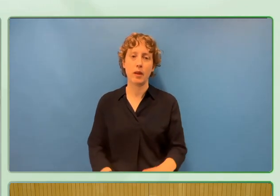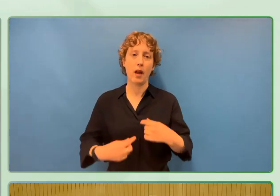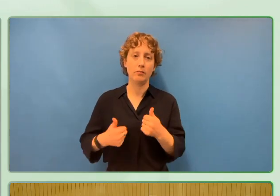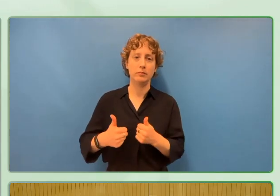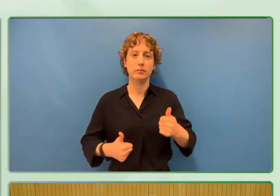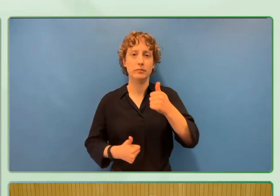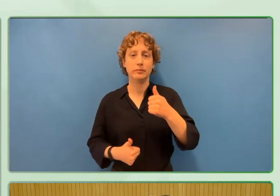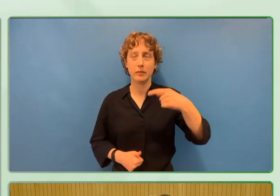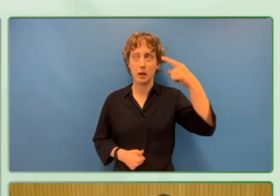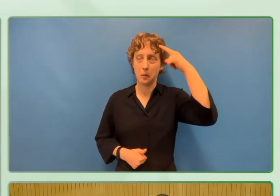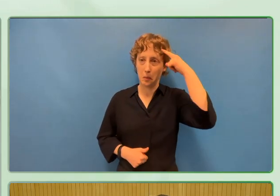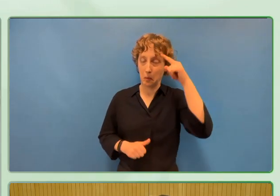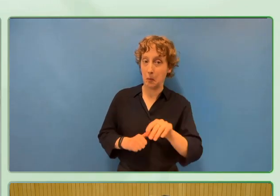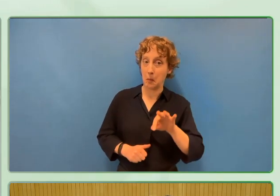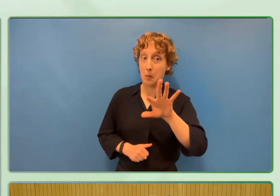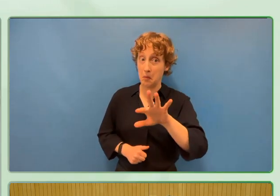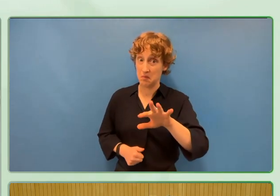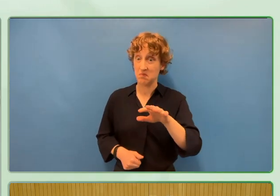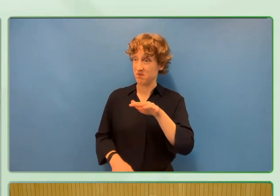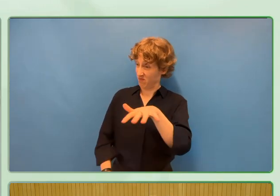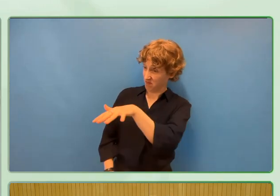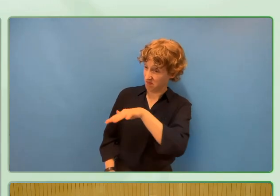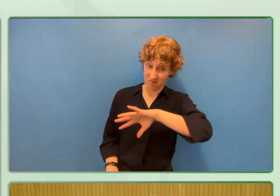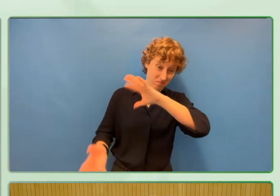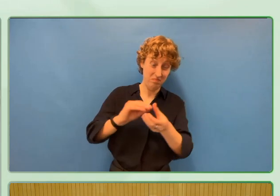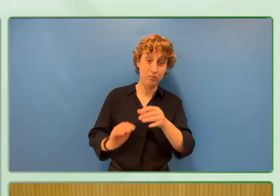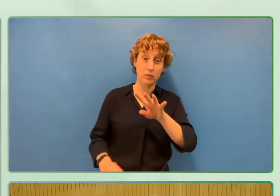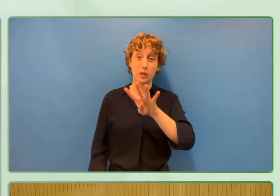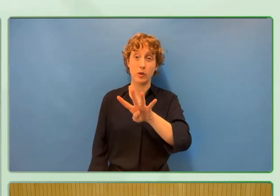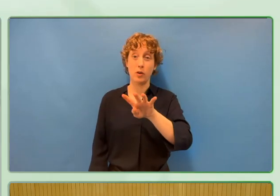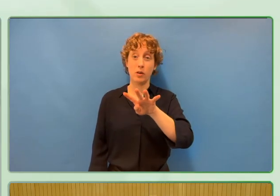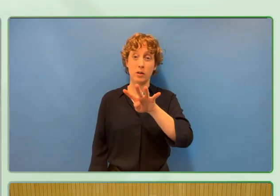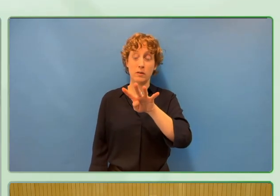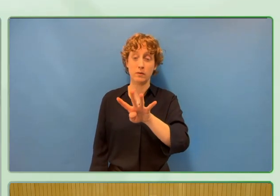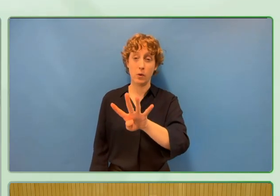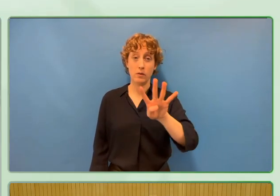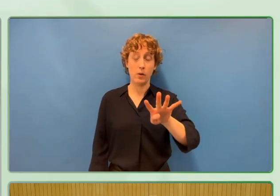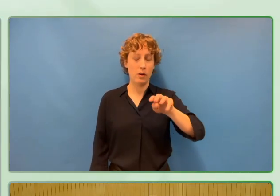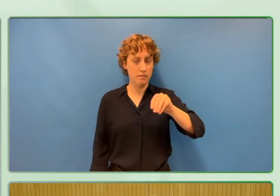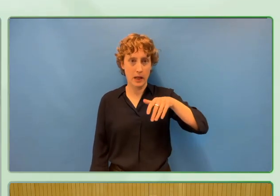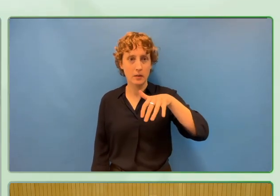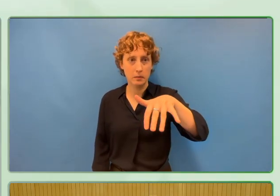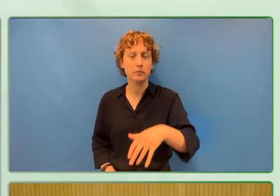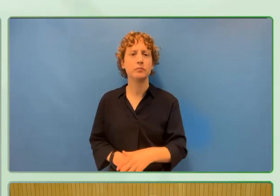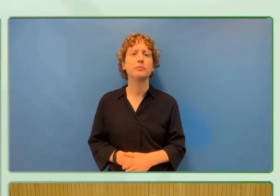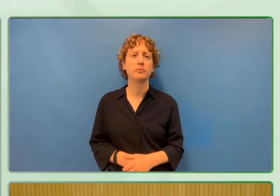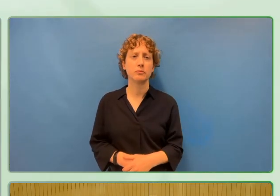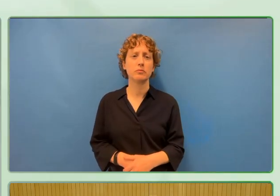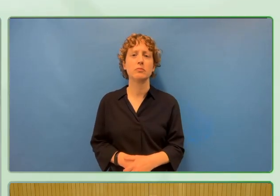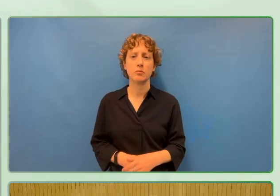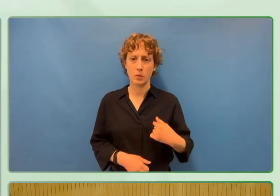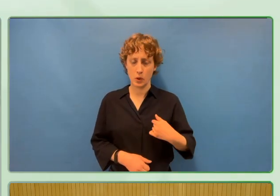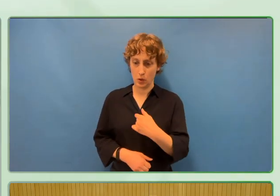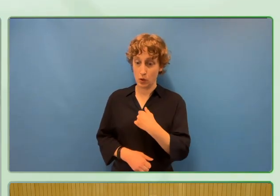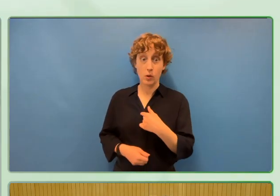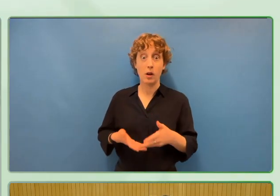million. But we have group homes, we have supported living, individual living aspects with our